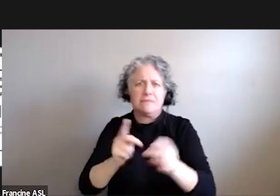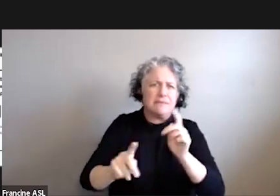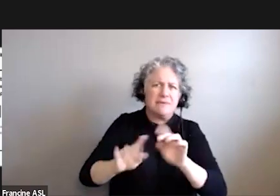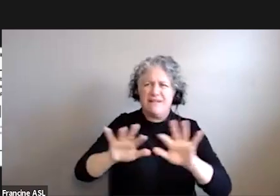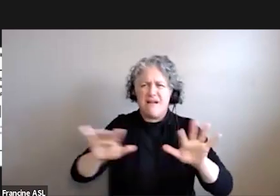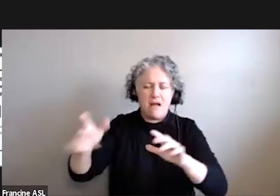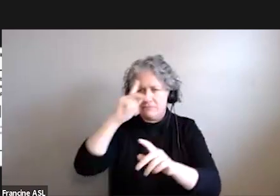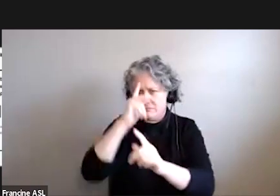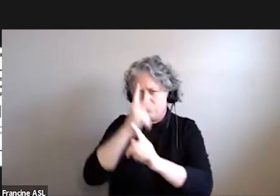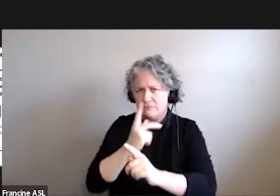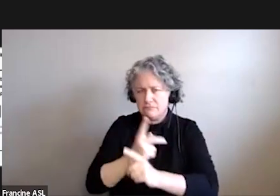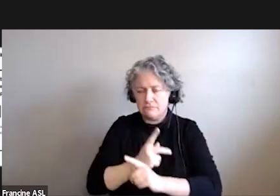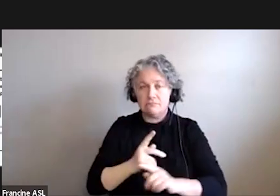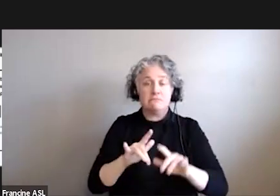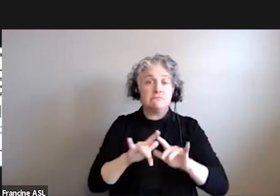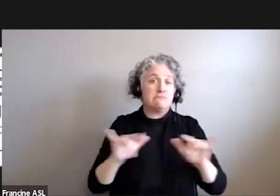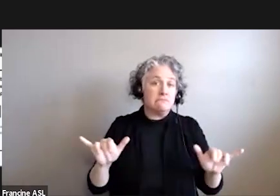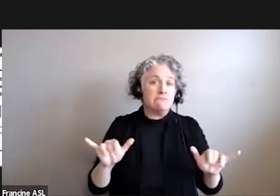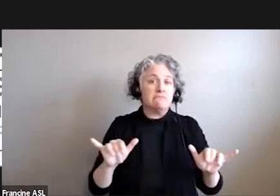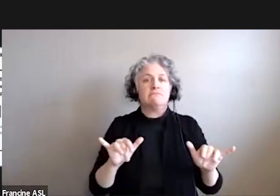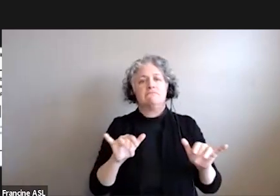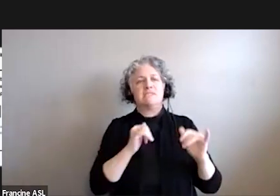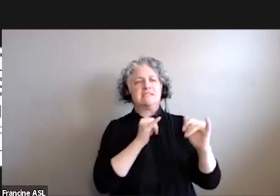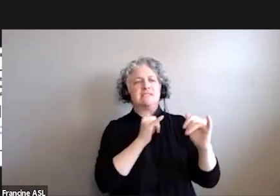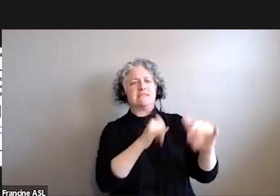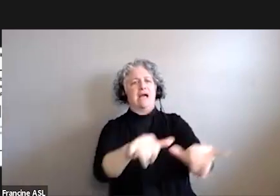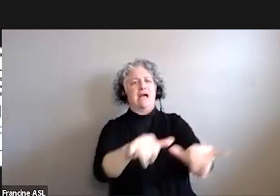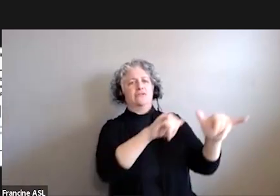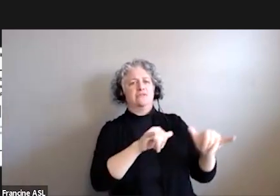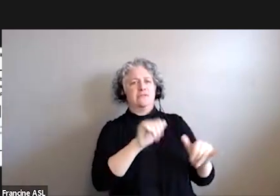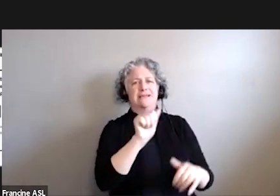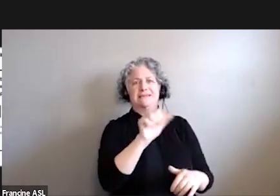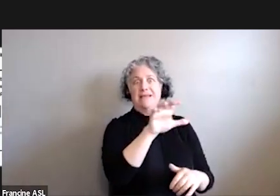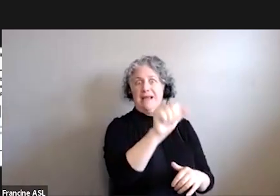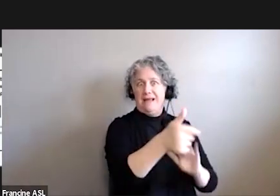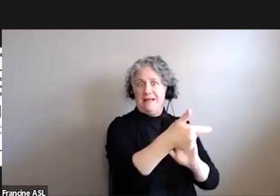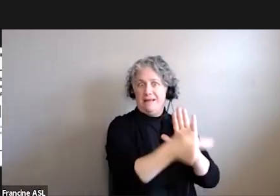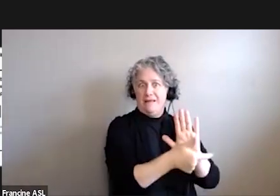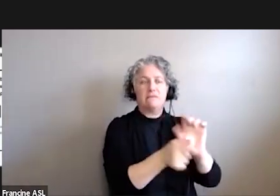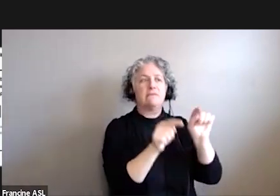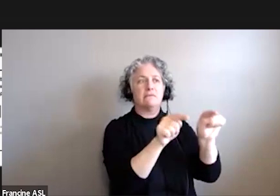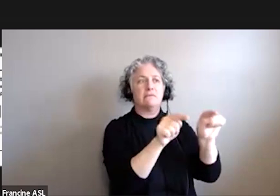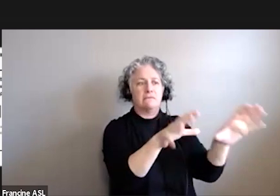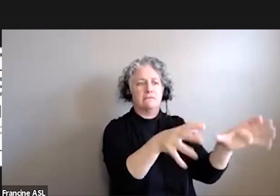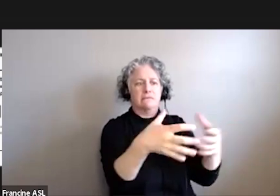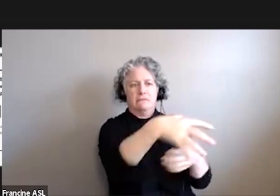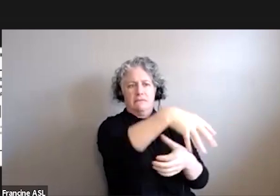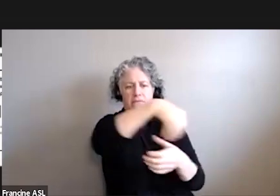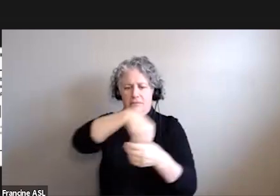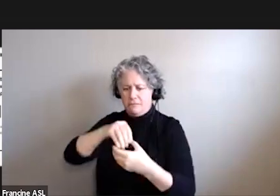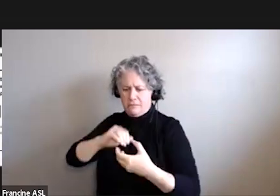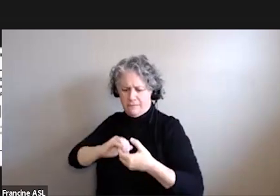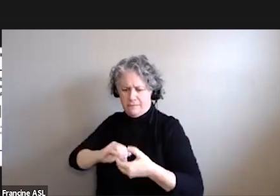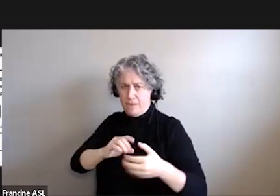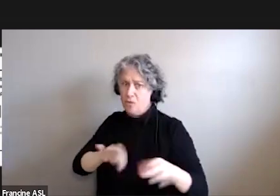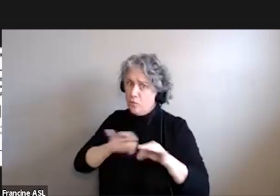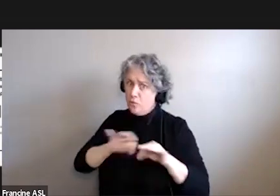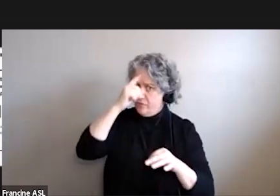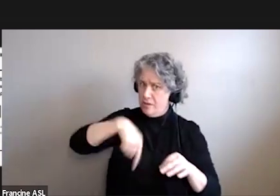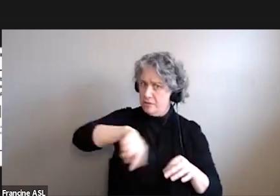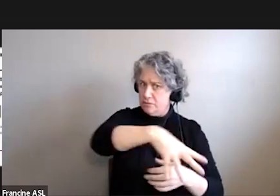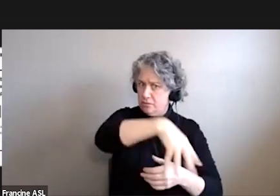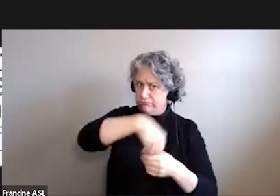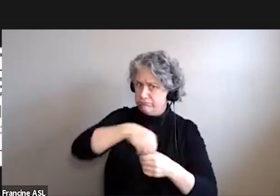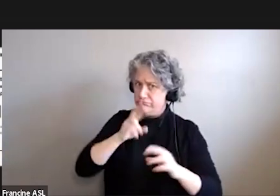aligned with the standards like the Accessibility for Ontarians with Disabilities Act, which was very critical for us, as well as considering whether